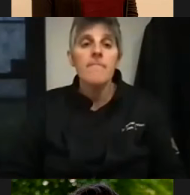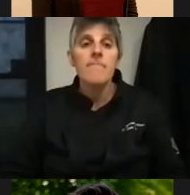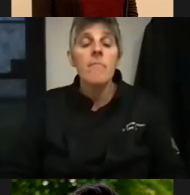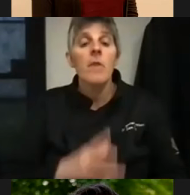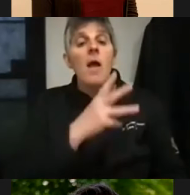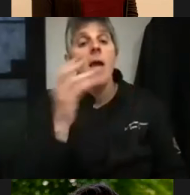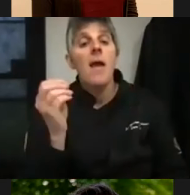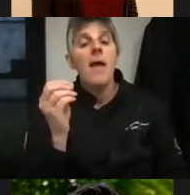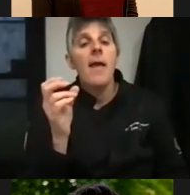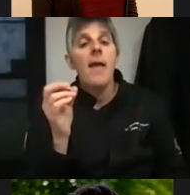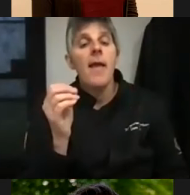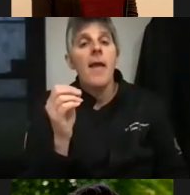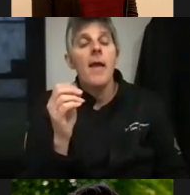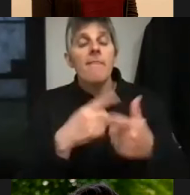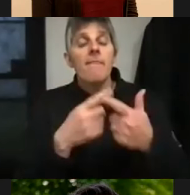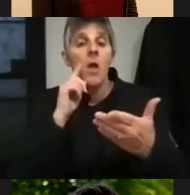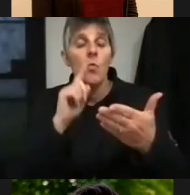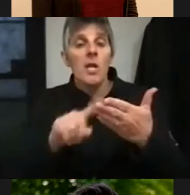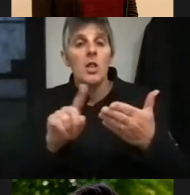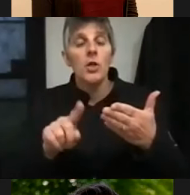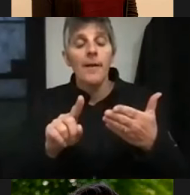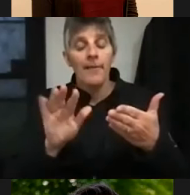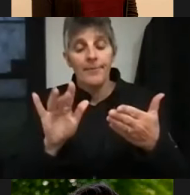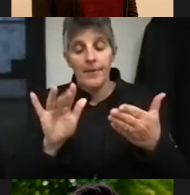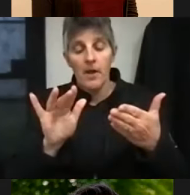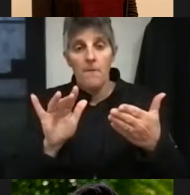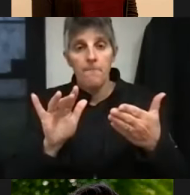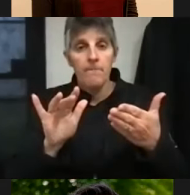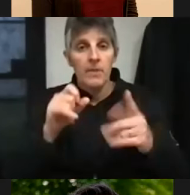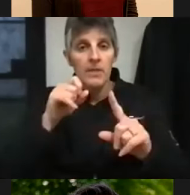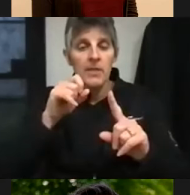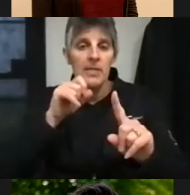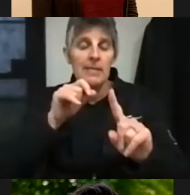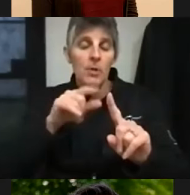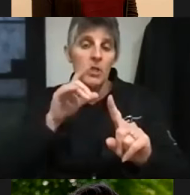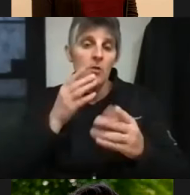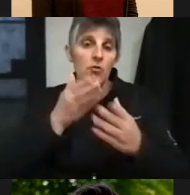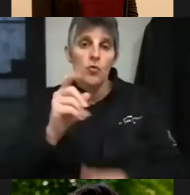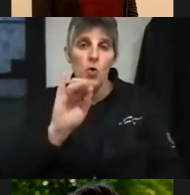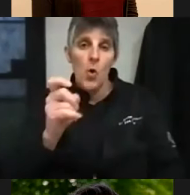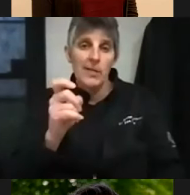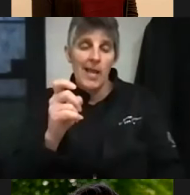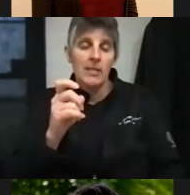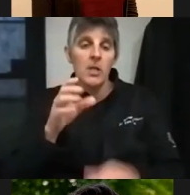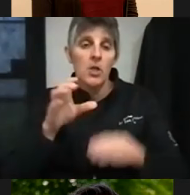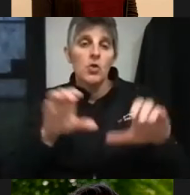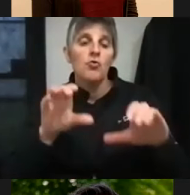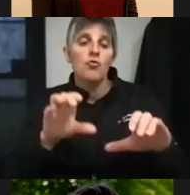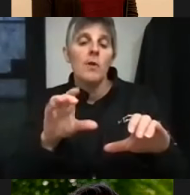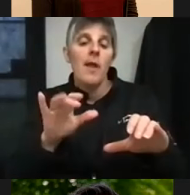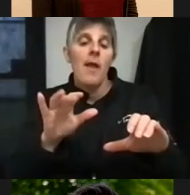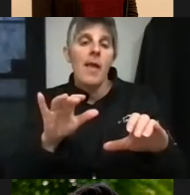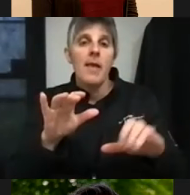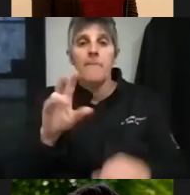And then we look at the visual stimulation in the visual cortex by doing the